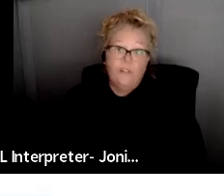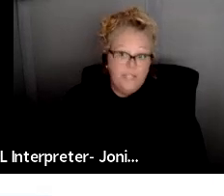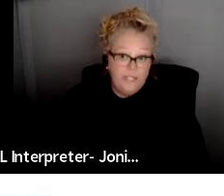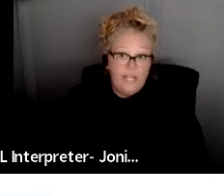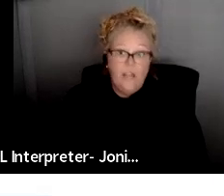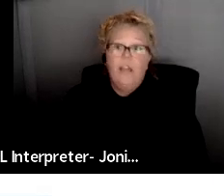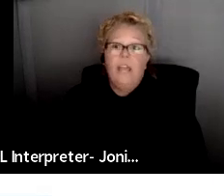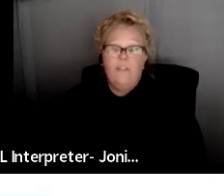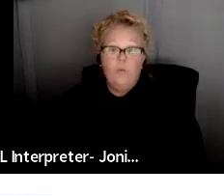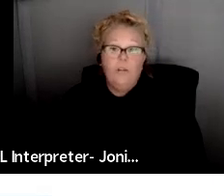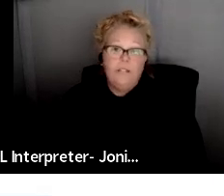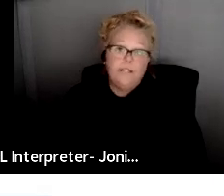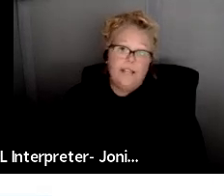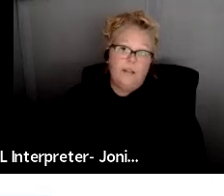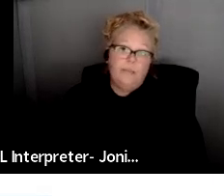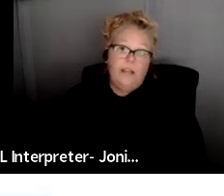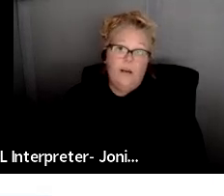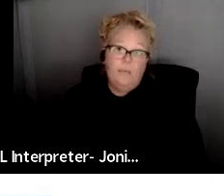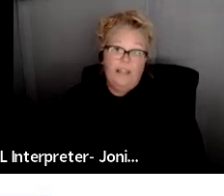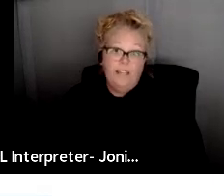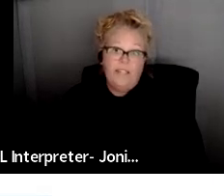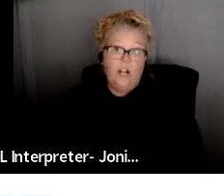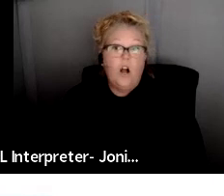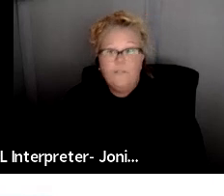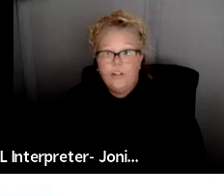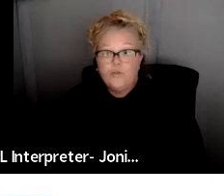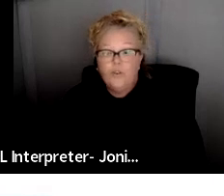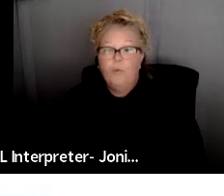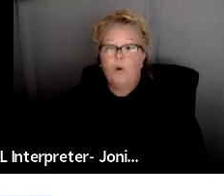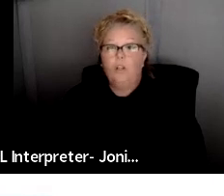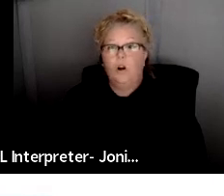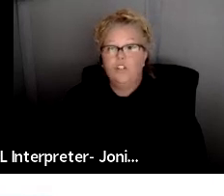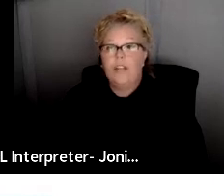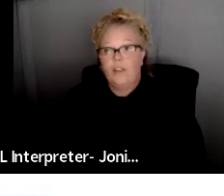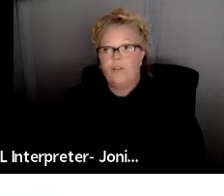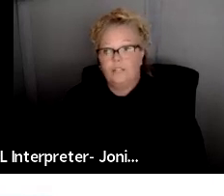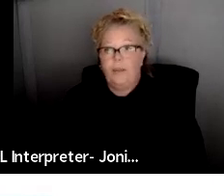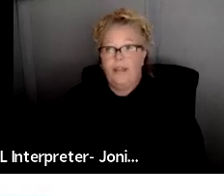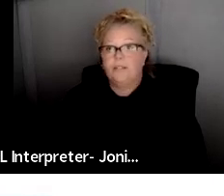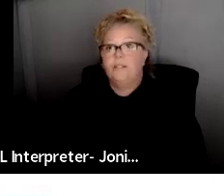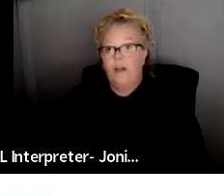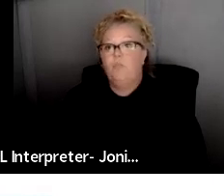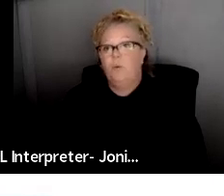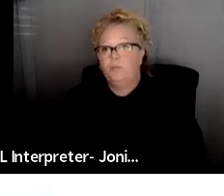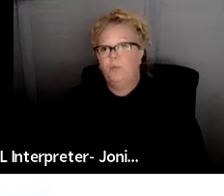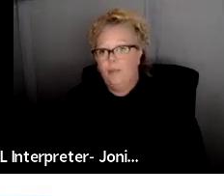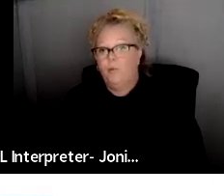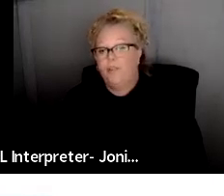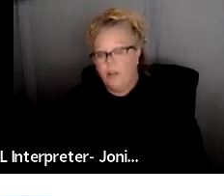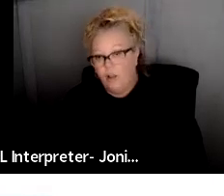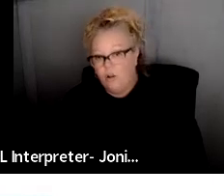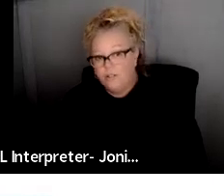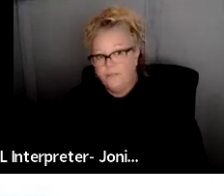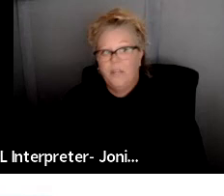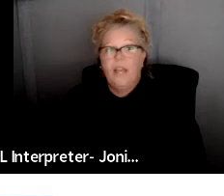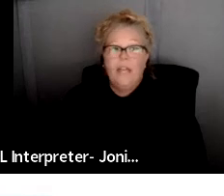for your facility if you wanted to set something up like this in a conference room or a large gathering space to help multiple people with